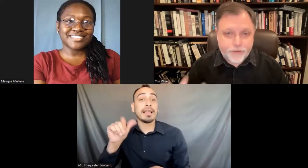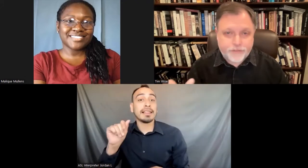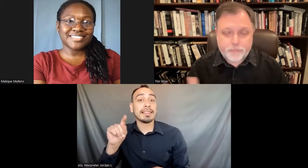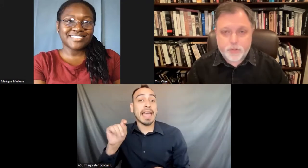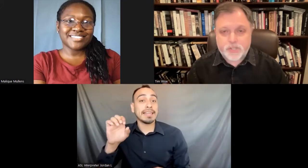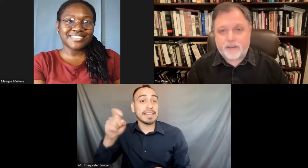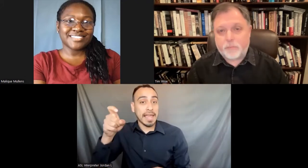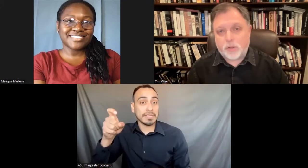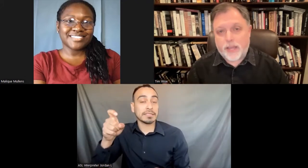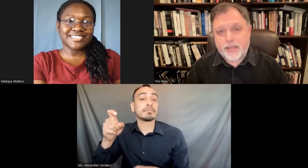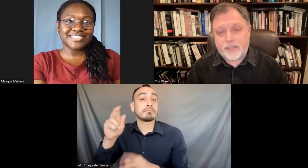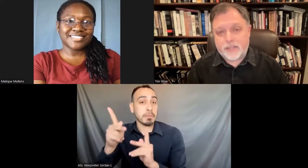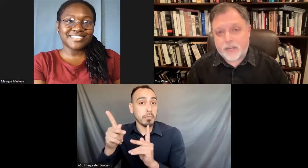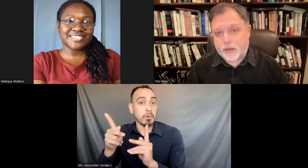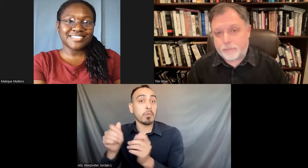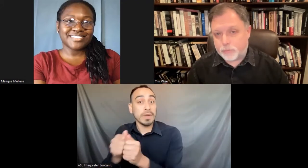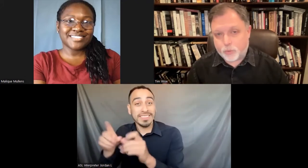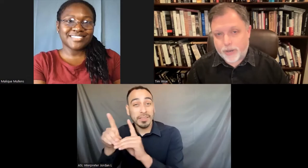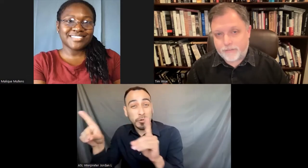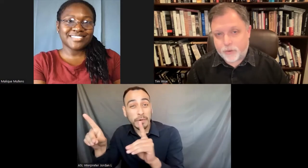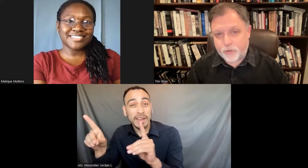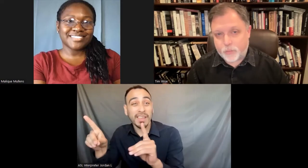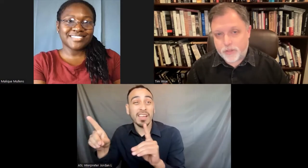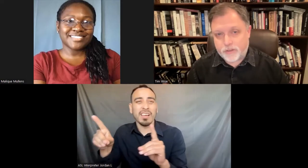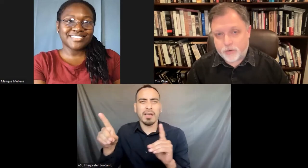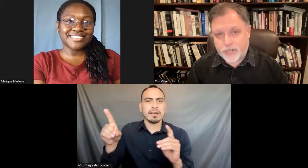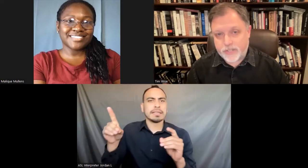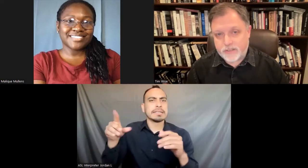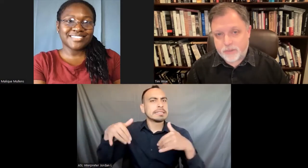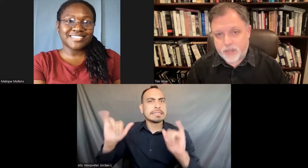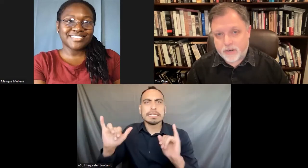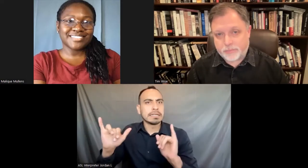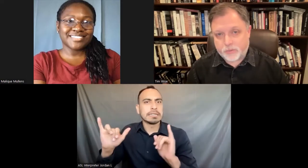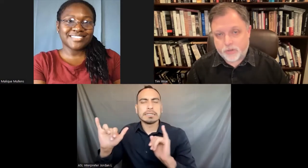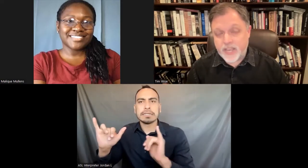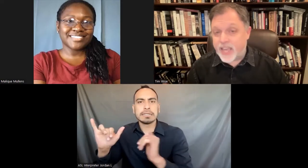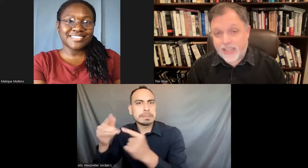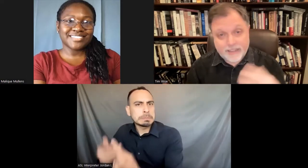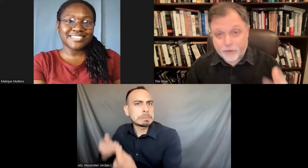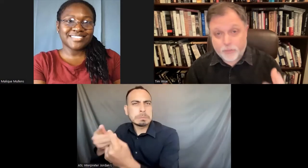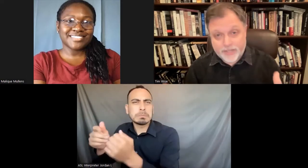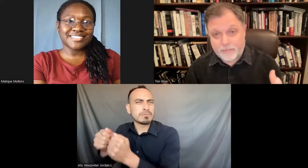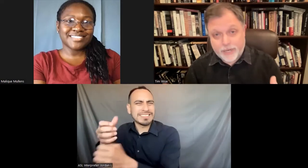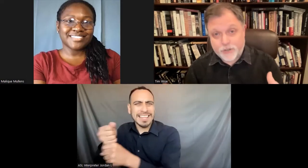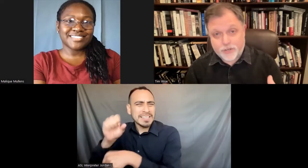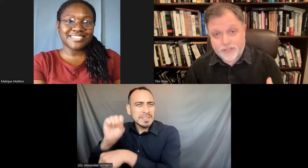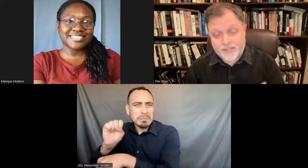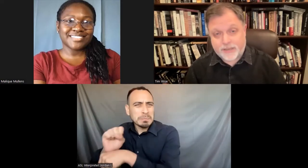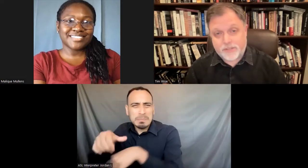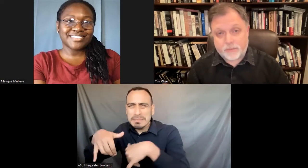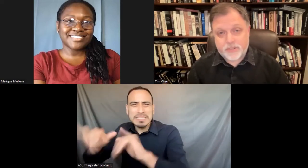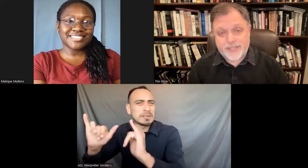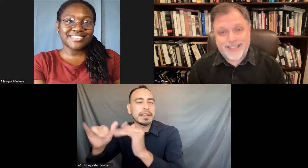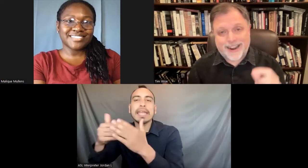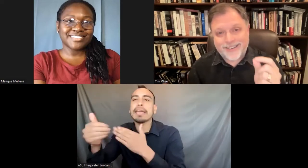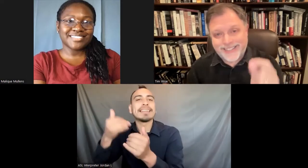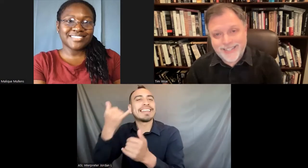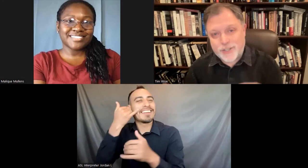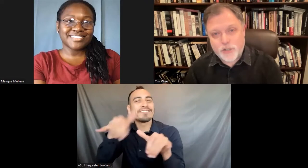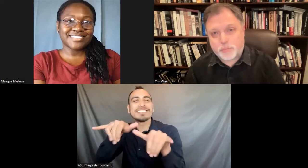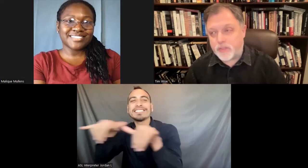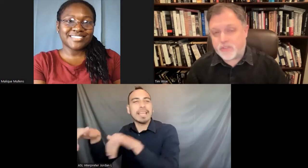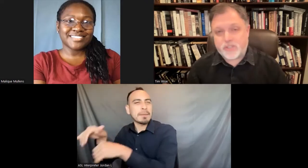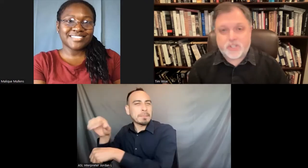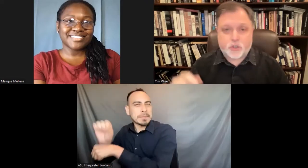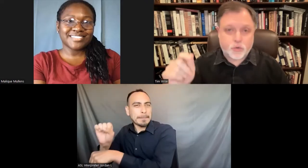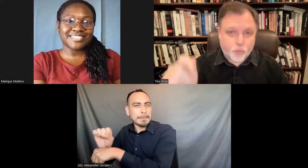about 50% more likely than comparable white folks with degrees to be unemployed, even when they majored in the same subjects, that our